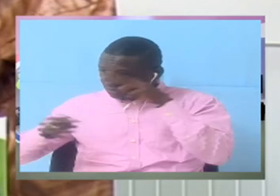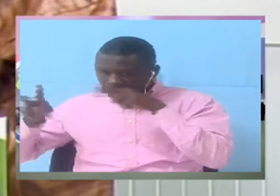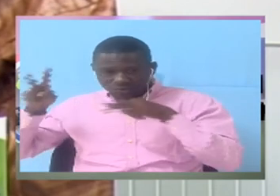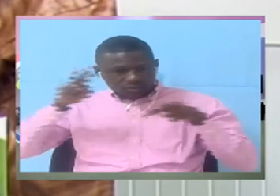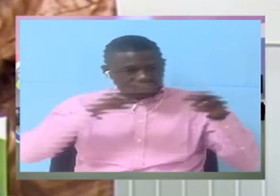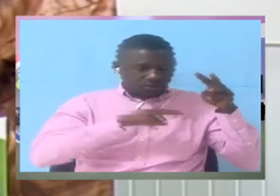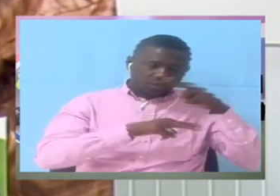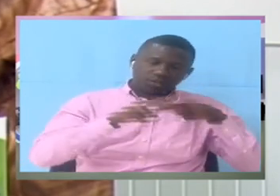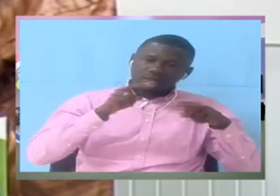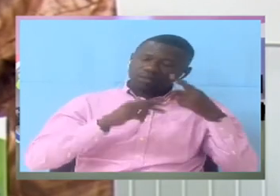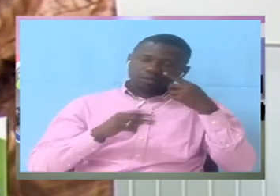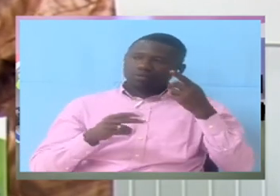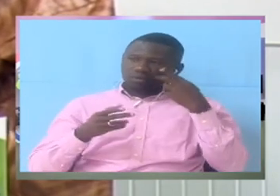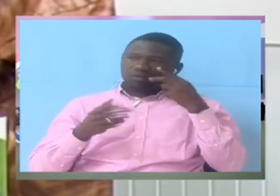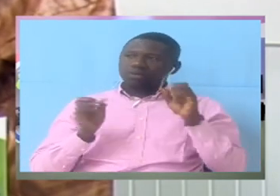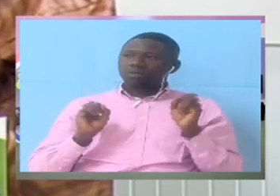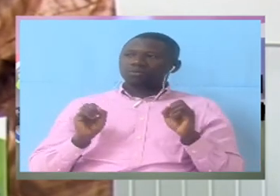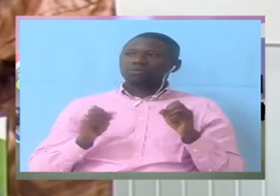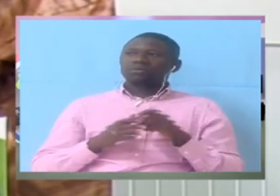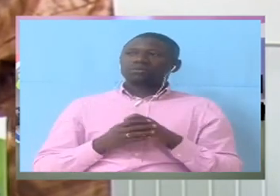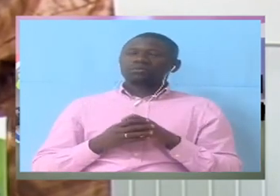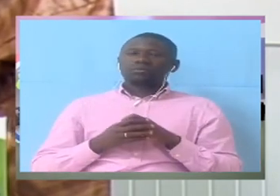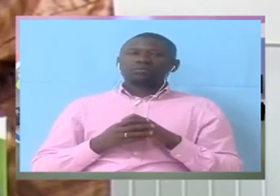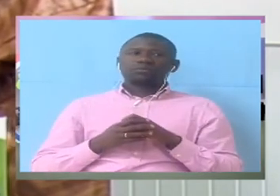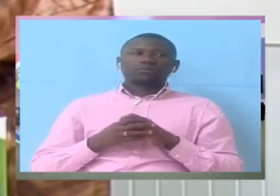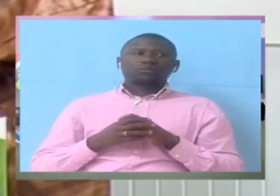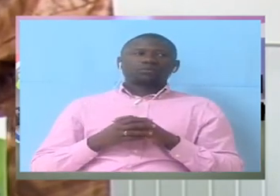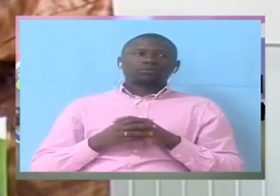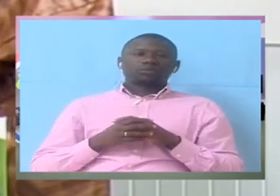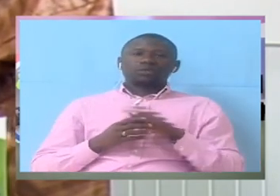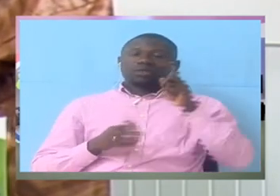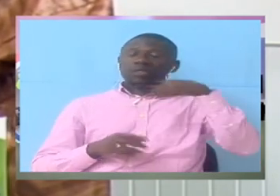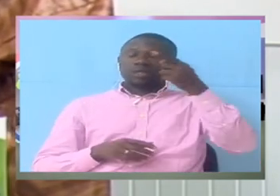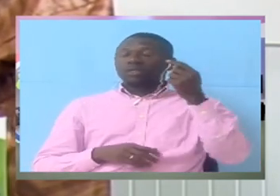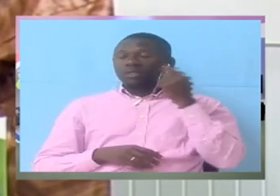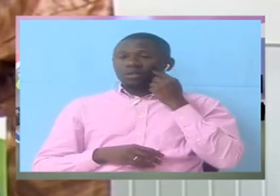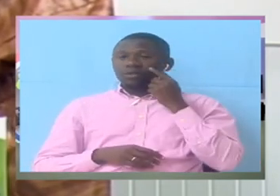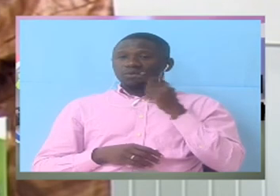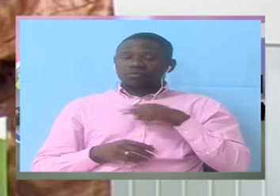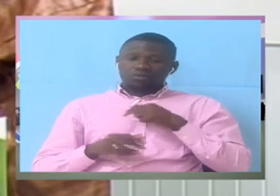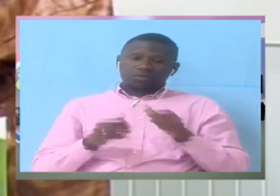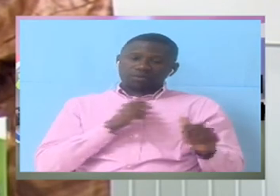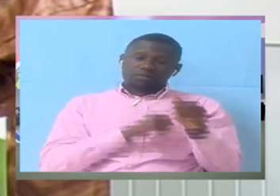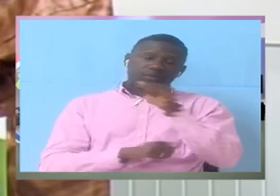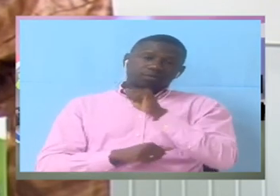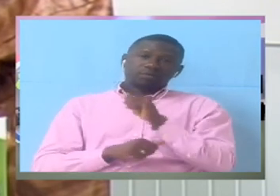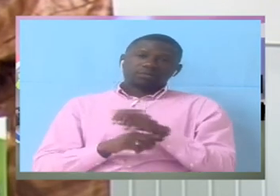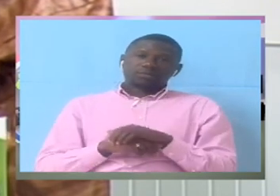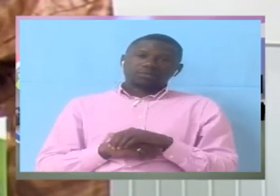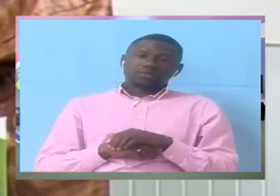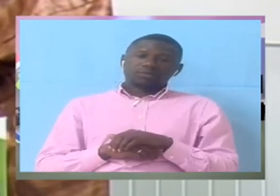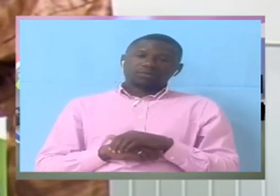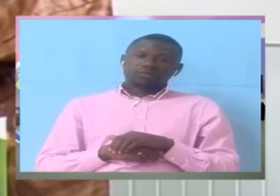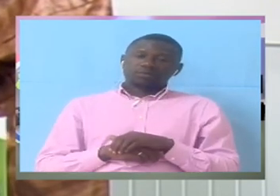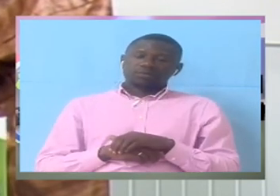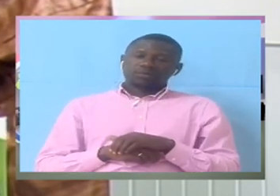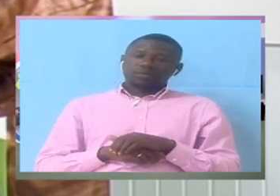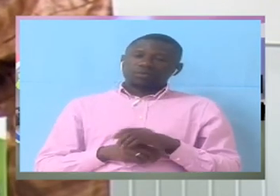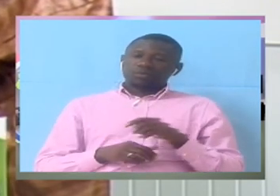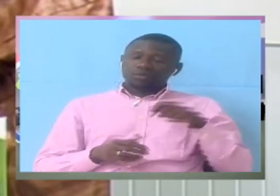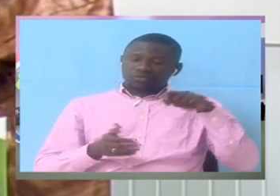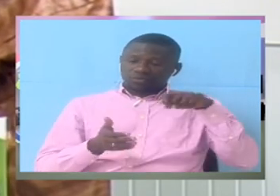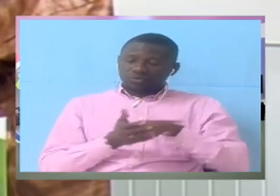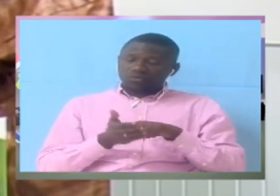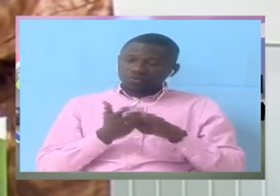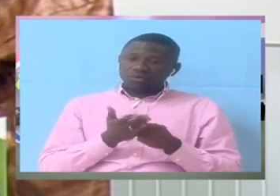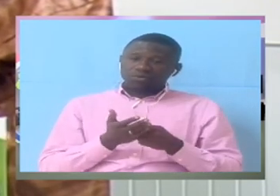They saw the orders, but they didn't see us. Following day, Satan and back. The following day, we came back. We came and